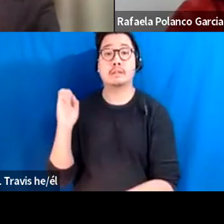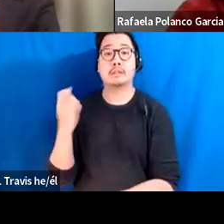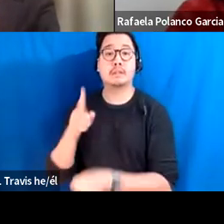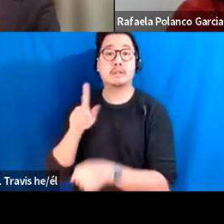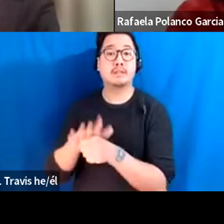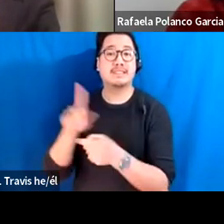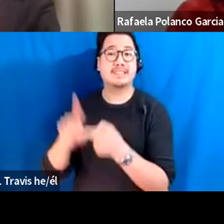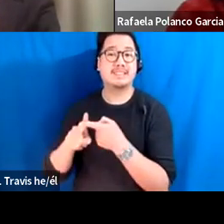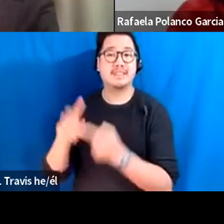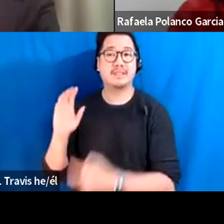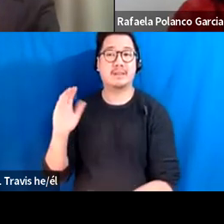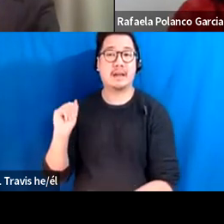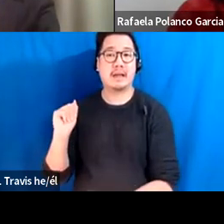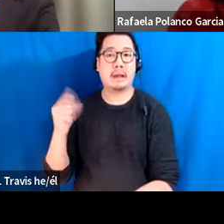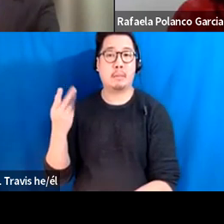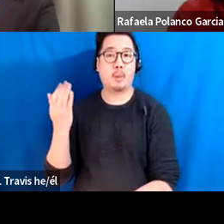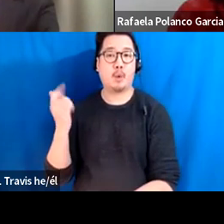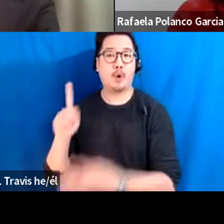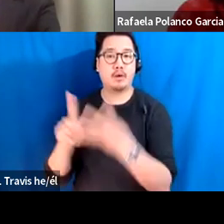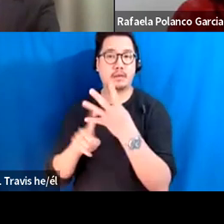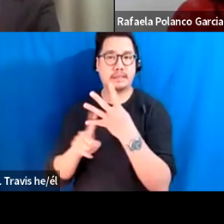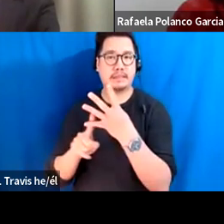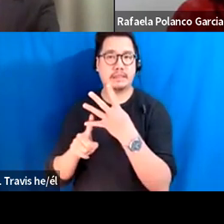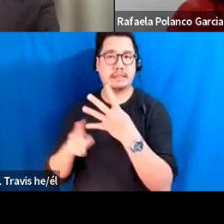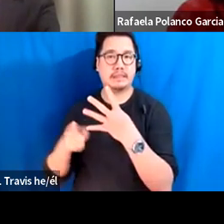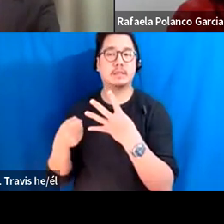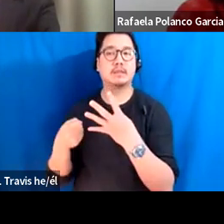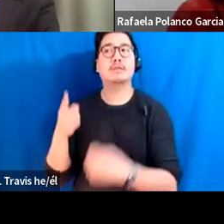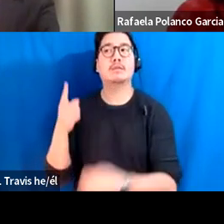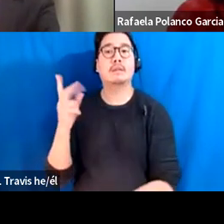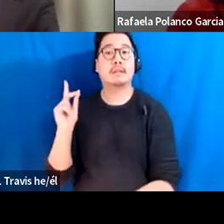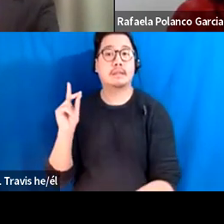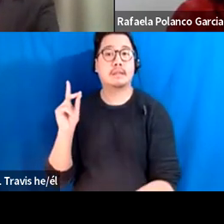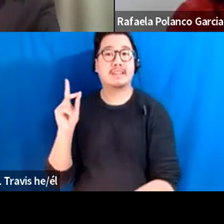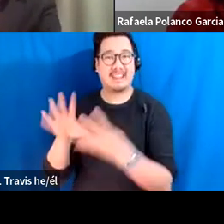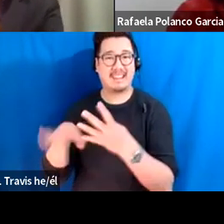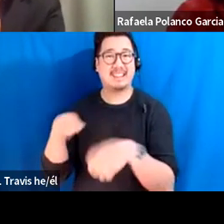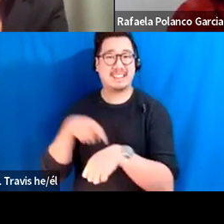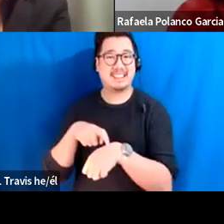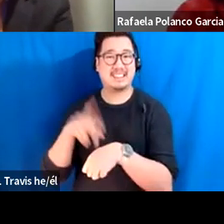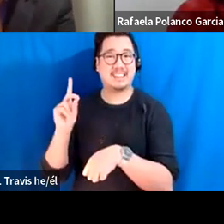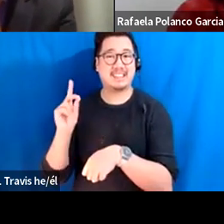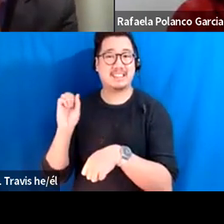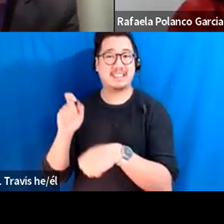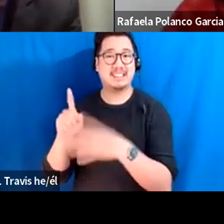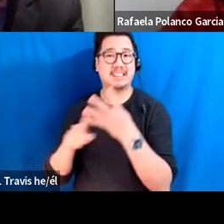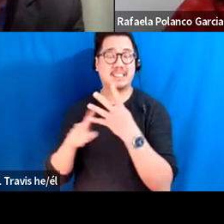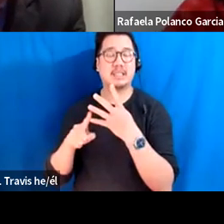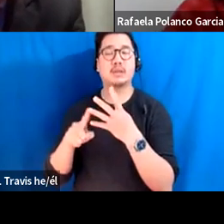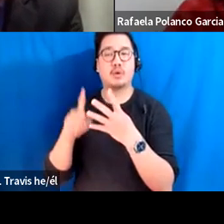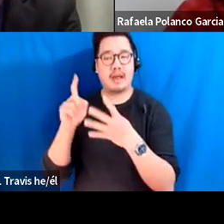so what happens then you know they said they're going to reevaluate it at the end of april and so